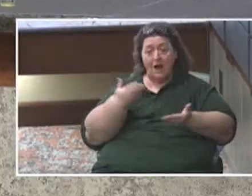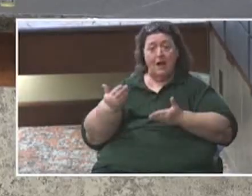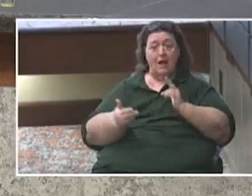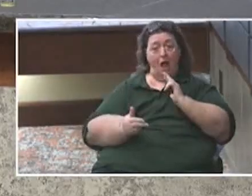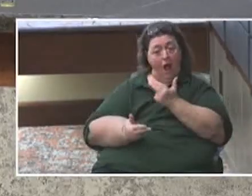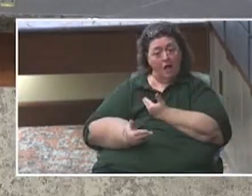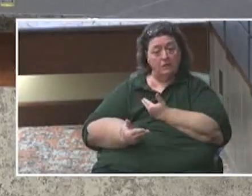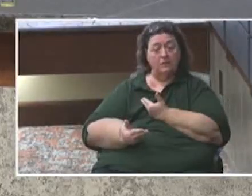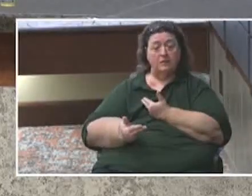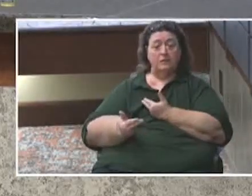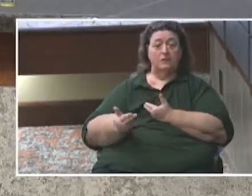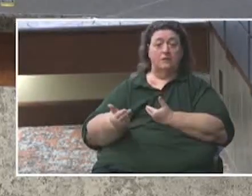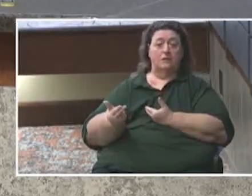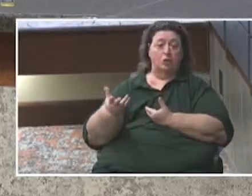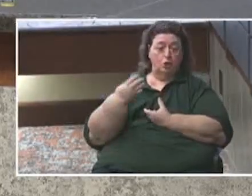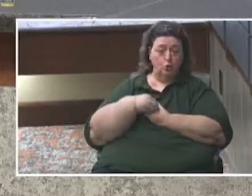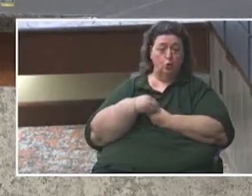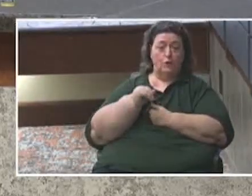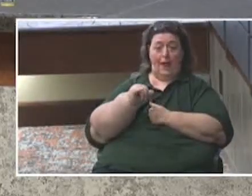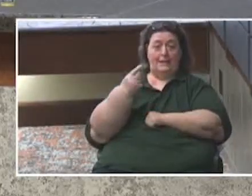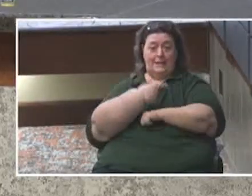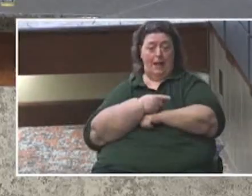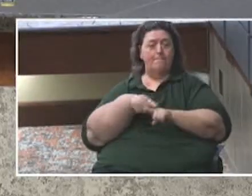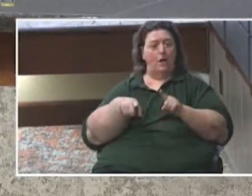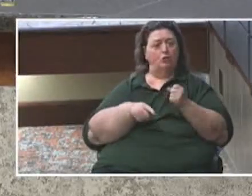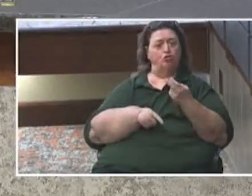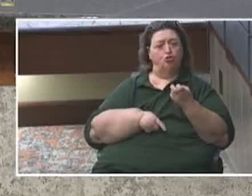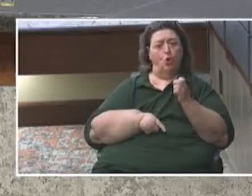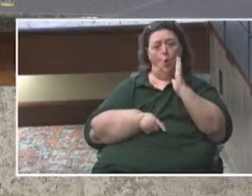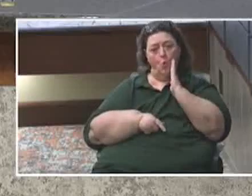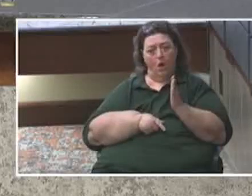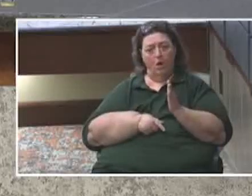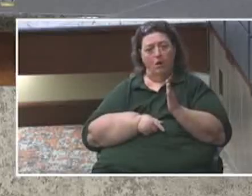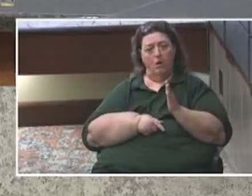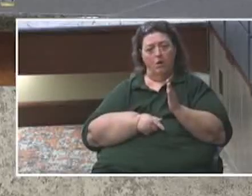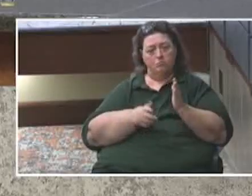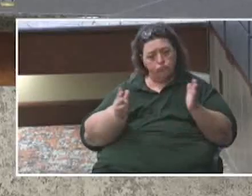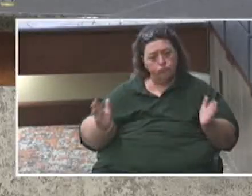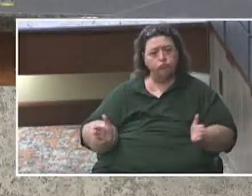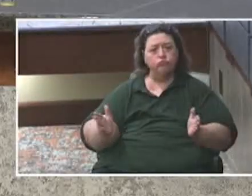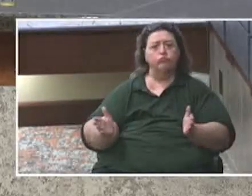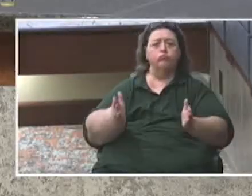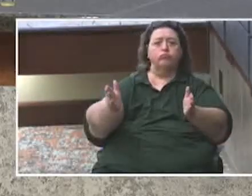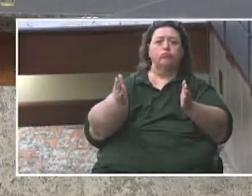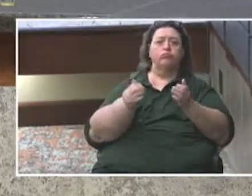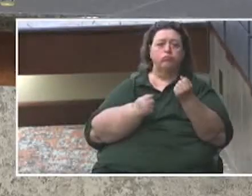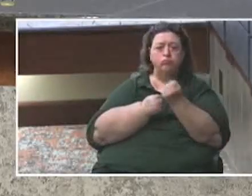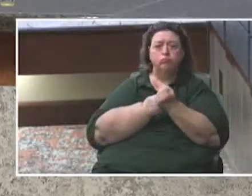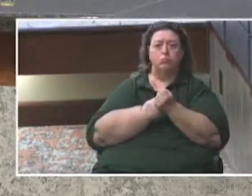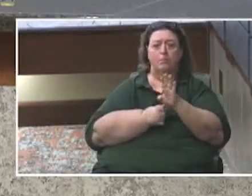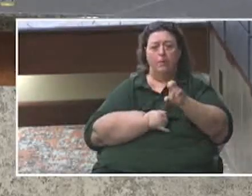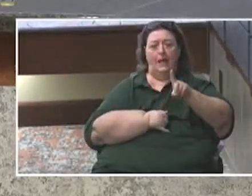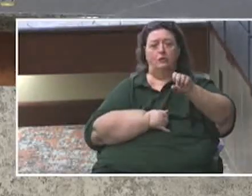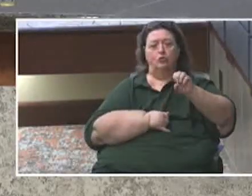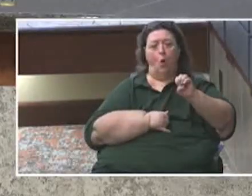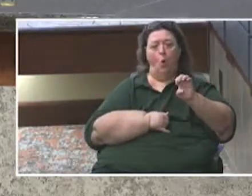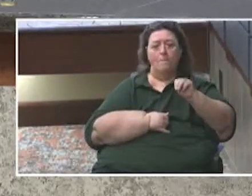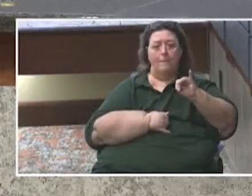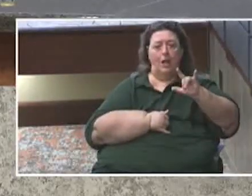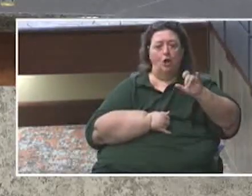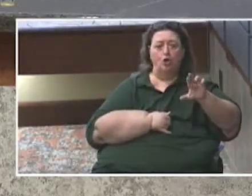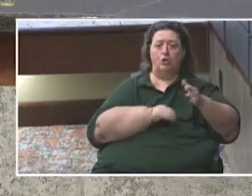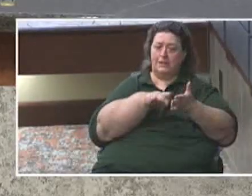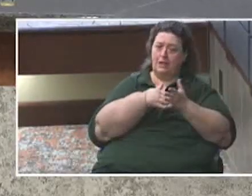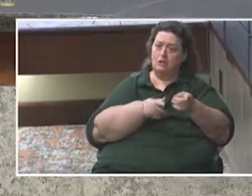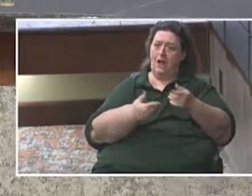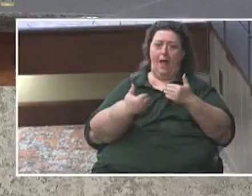participate in Texas Girl in STEM Day, she is going to promote the Bledsoe Miller STEAM Center because she